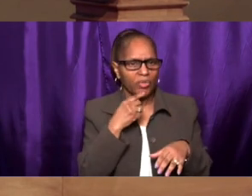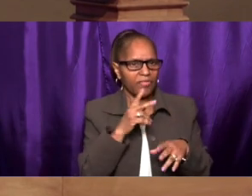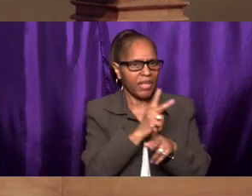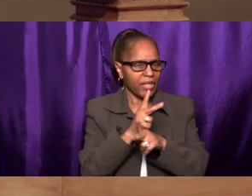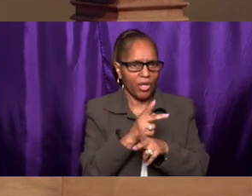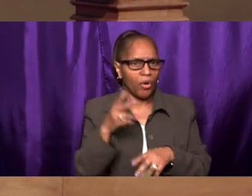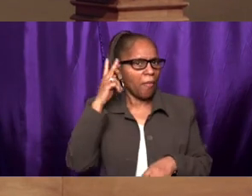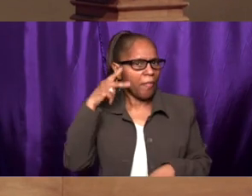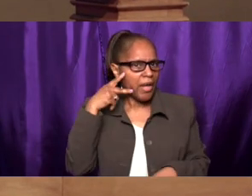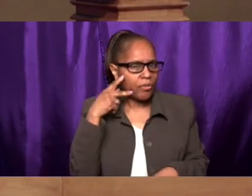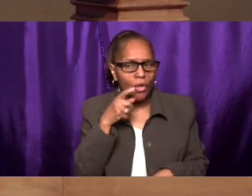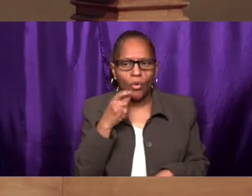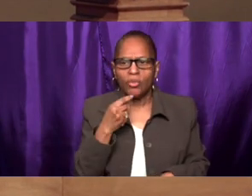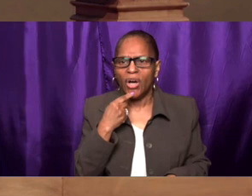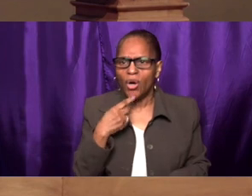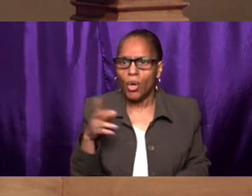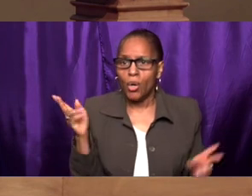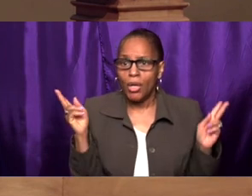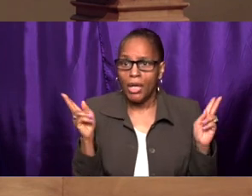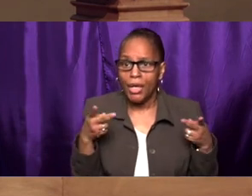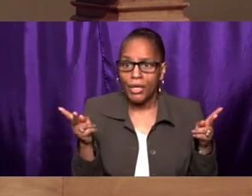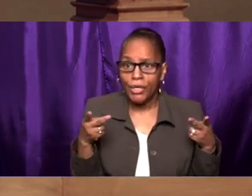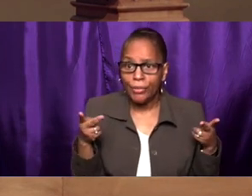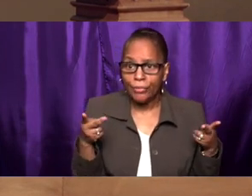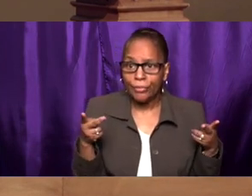Who told you?